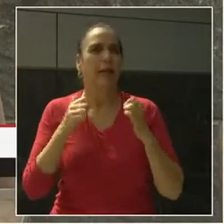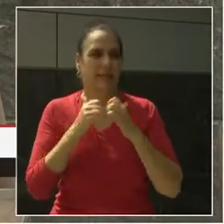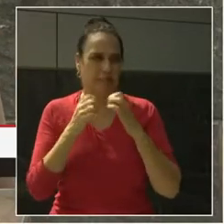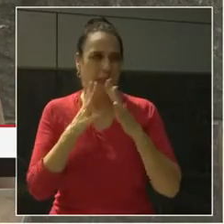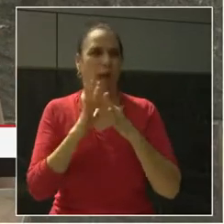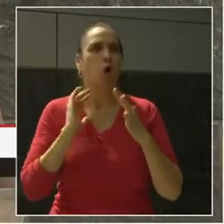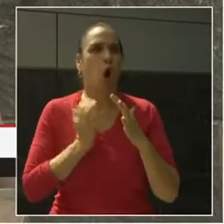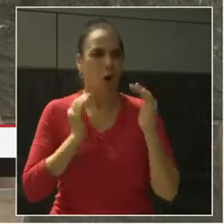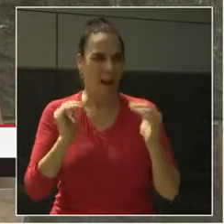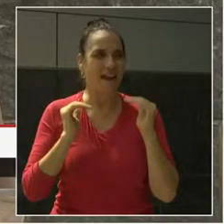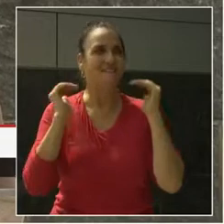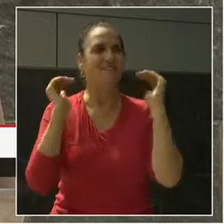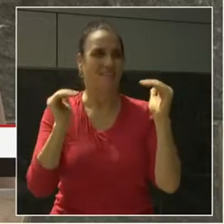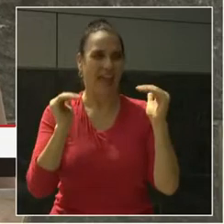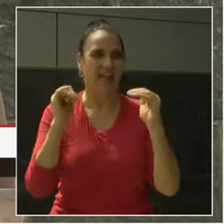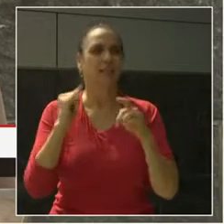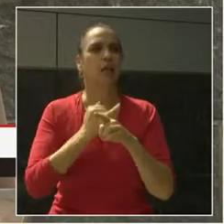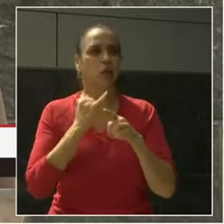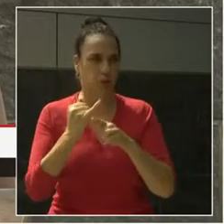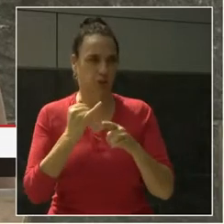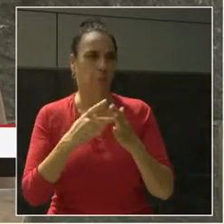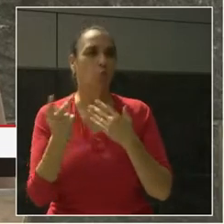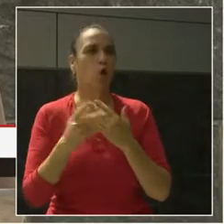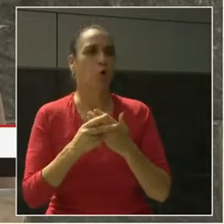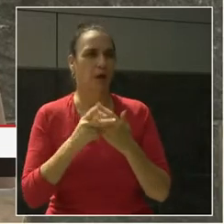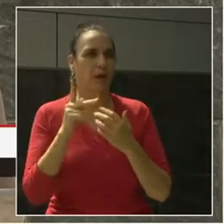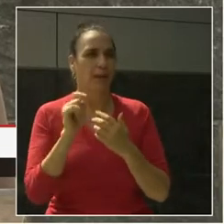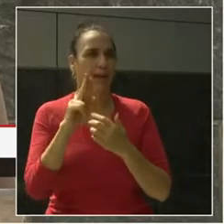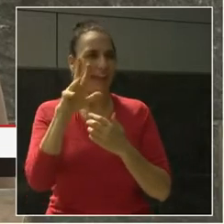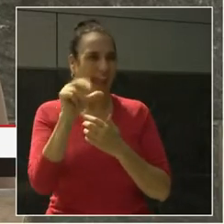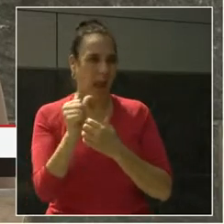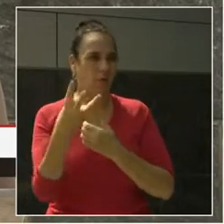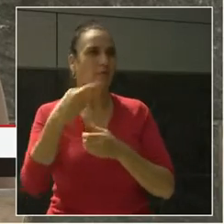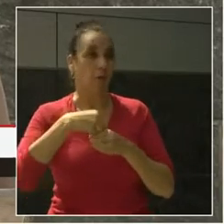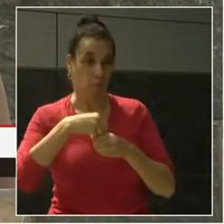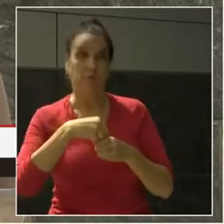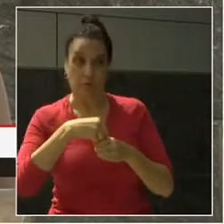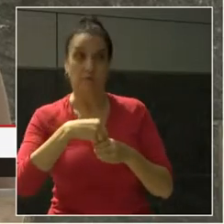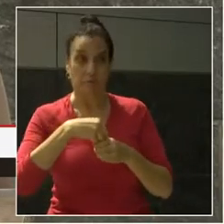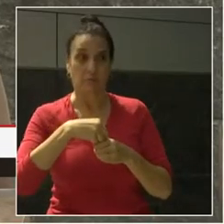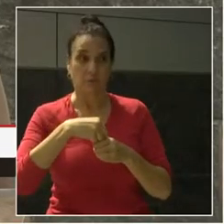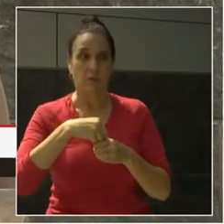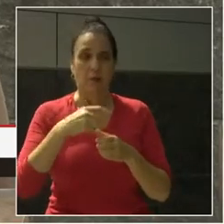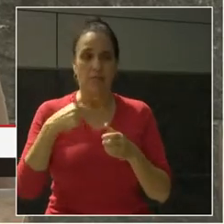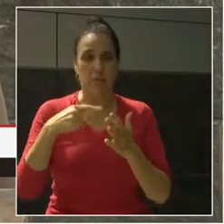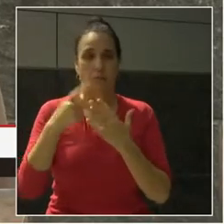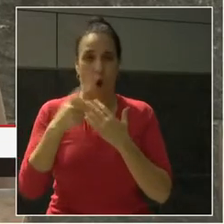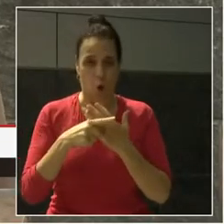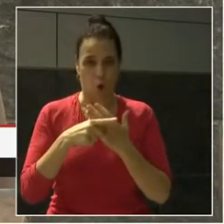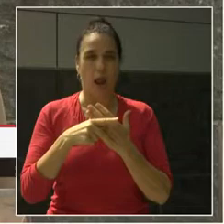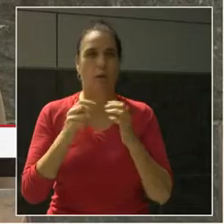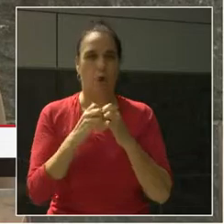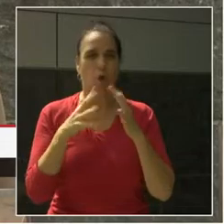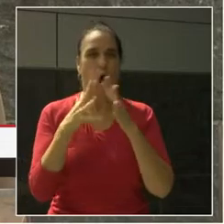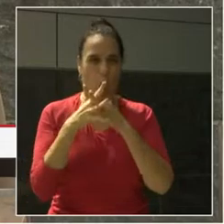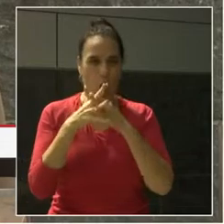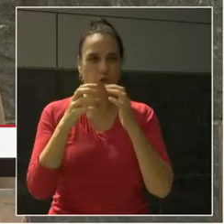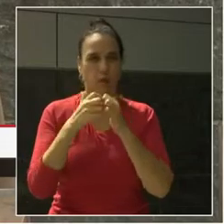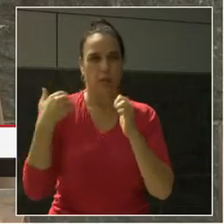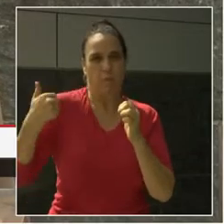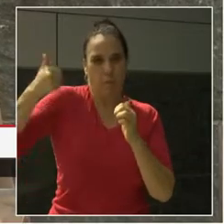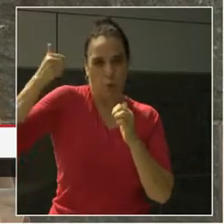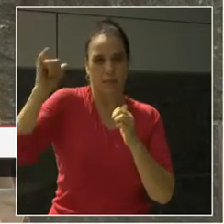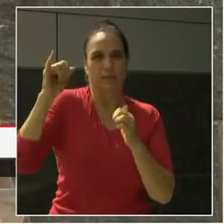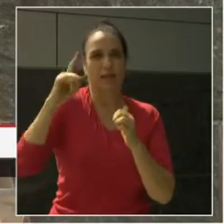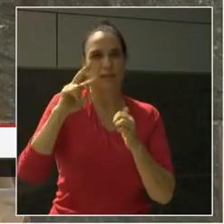advanced internship program that Kiera was a part of. This program launched with employers like